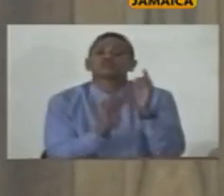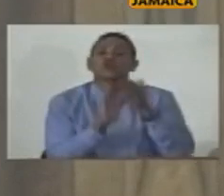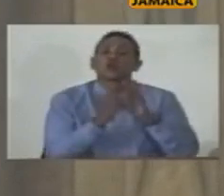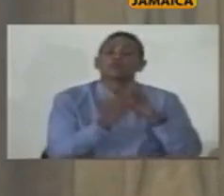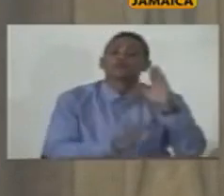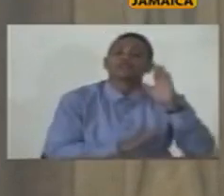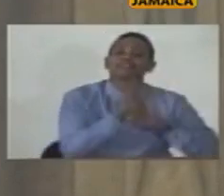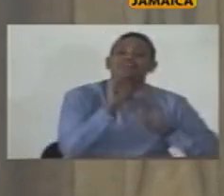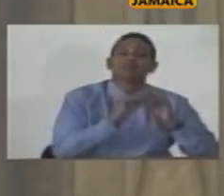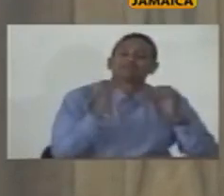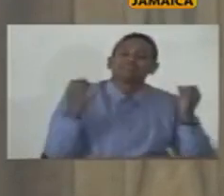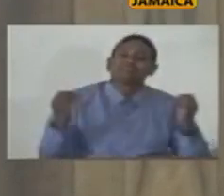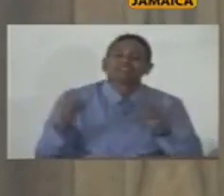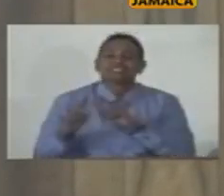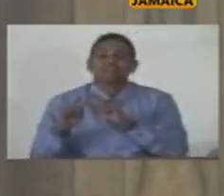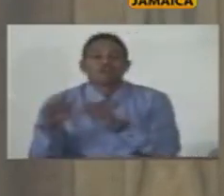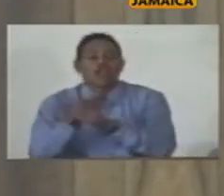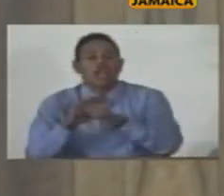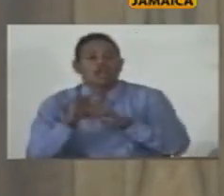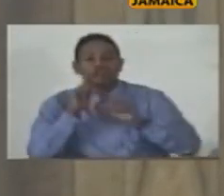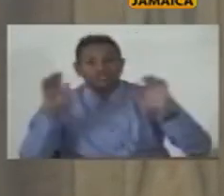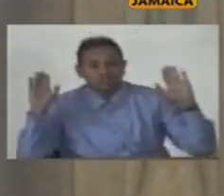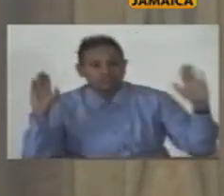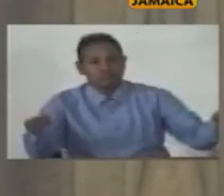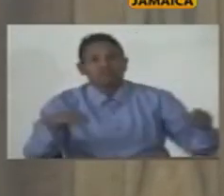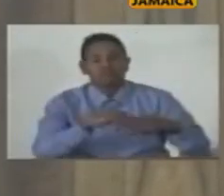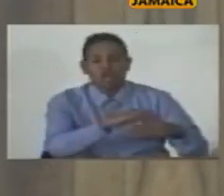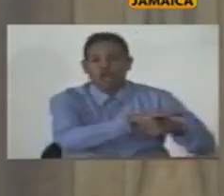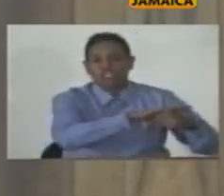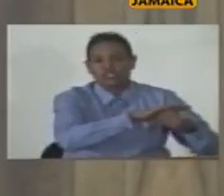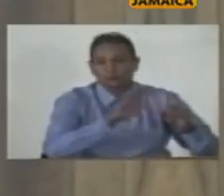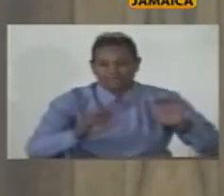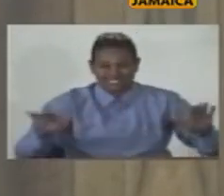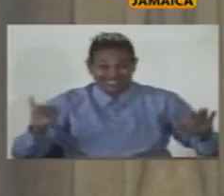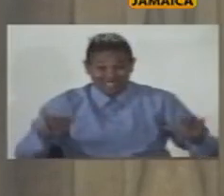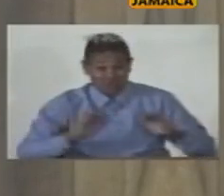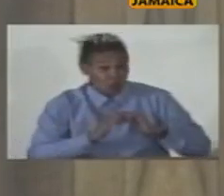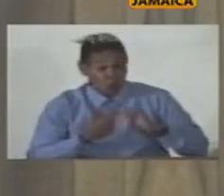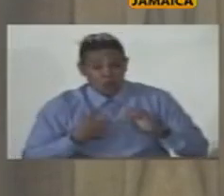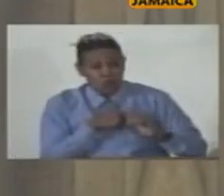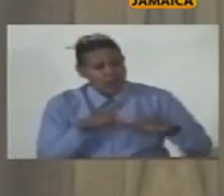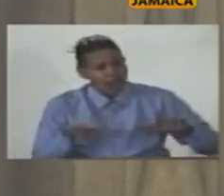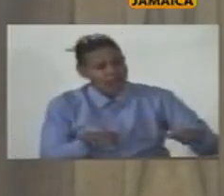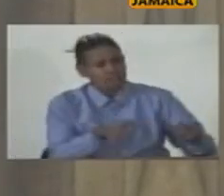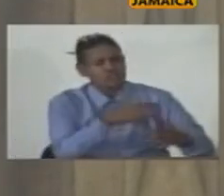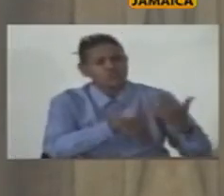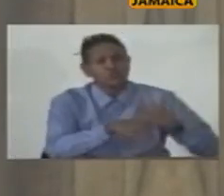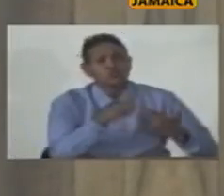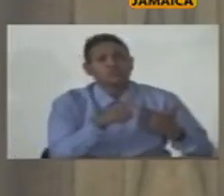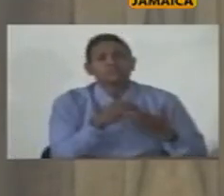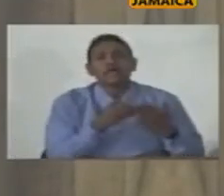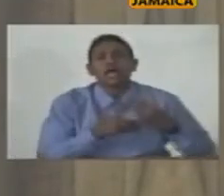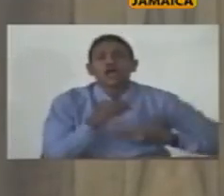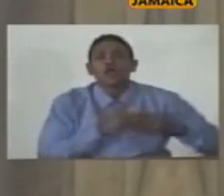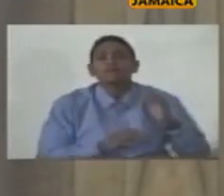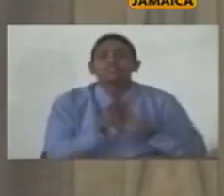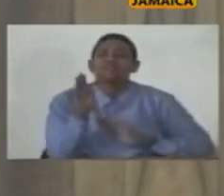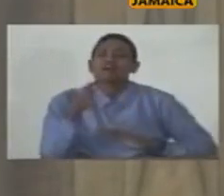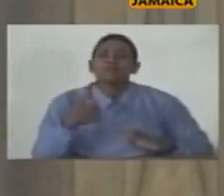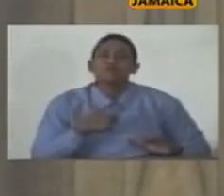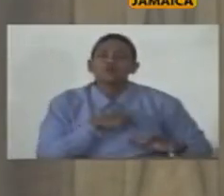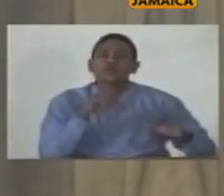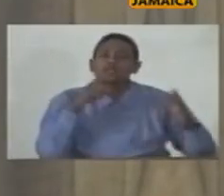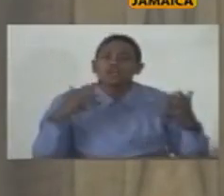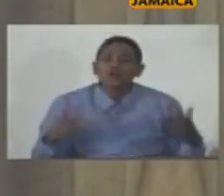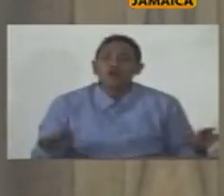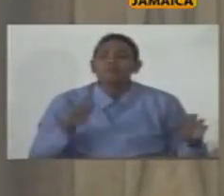in several areas across the constituency. This is how we action social and economic development. We completed